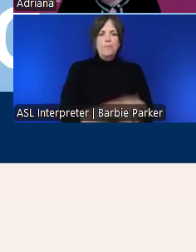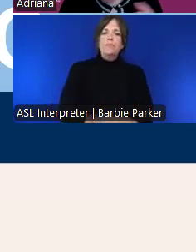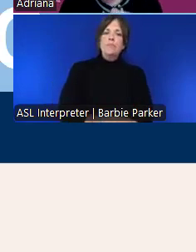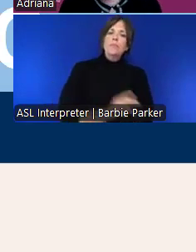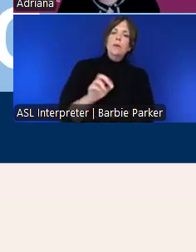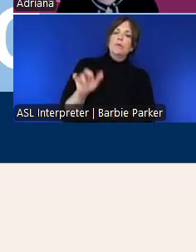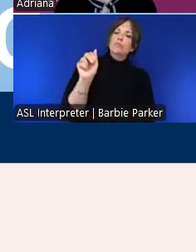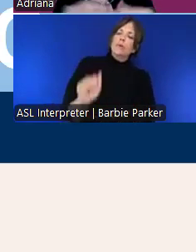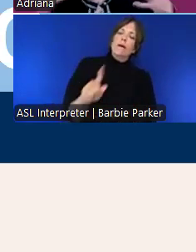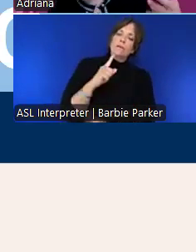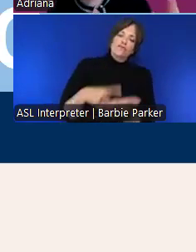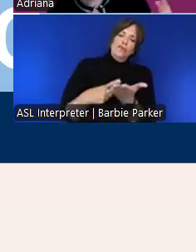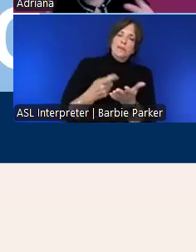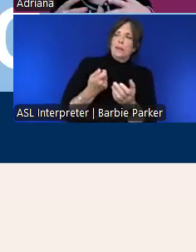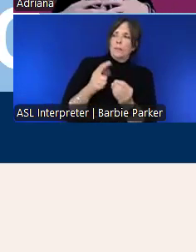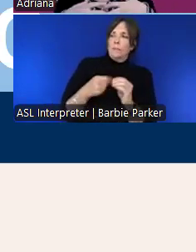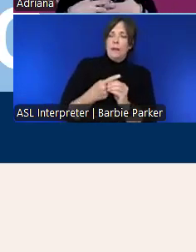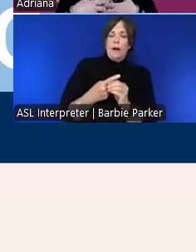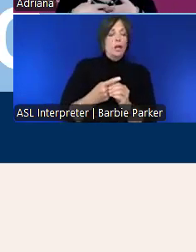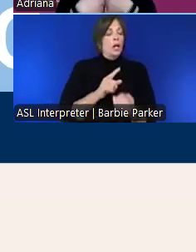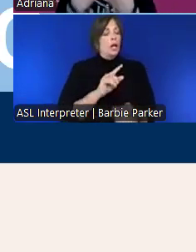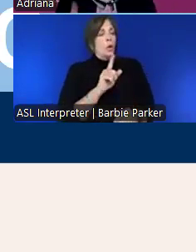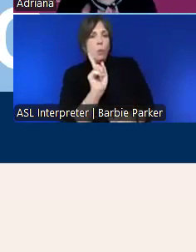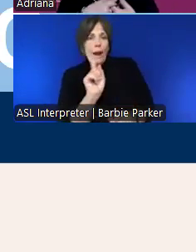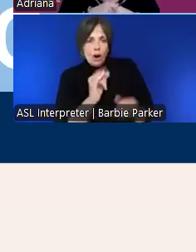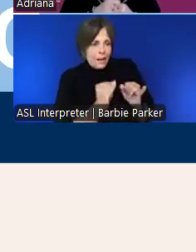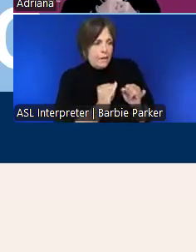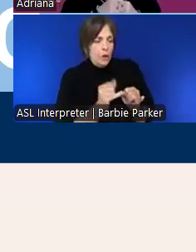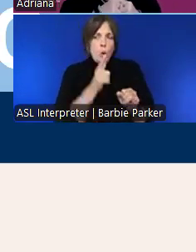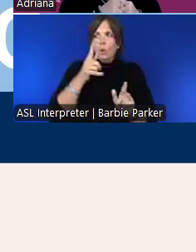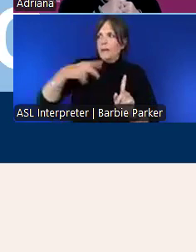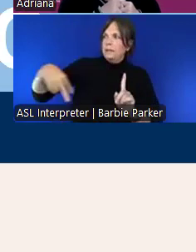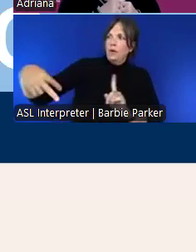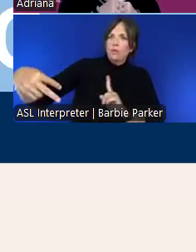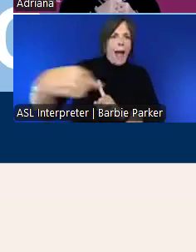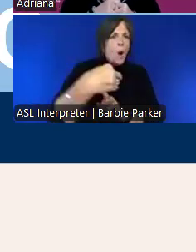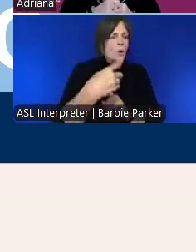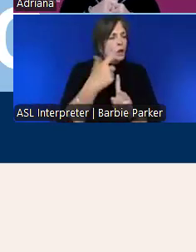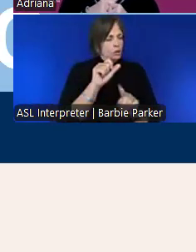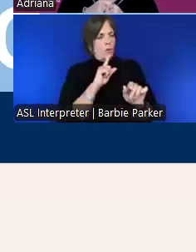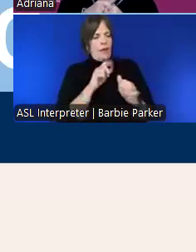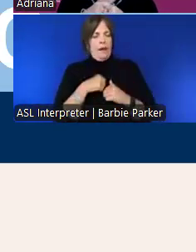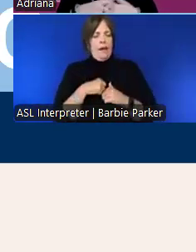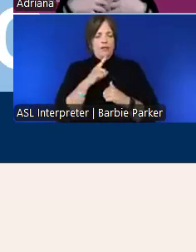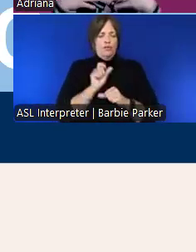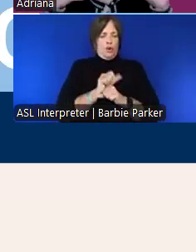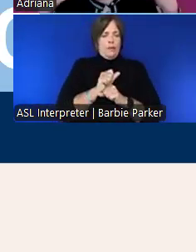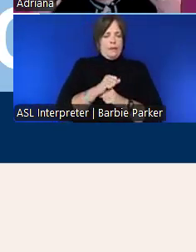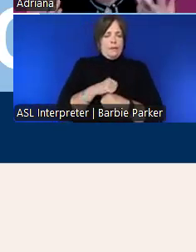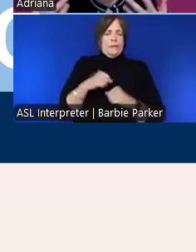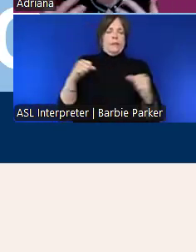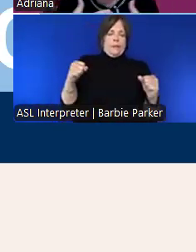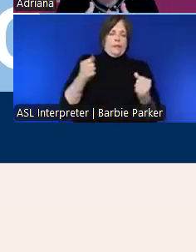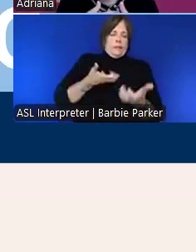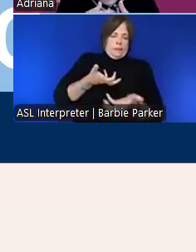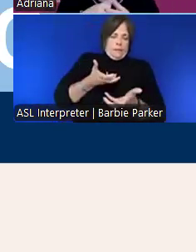you're interviewing somebody, who is around, so that they can truly communicate what their experience was like.